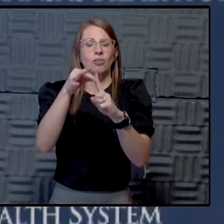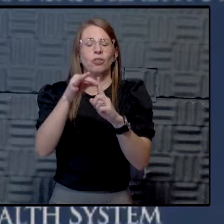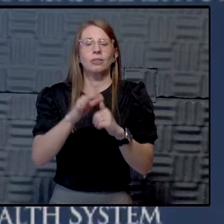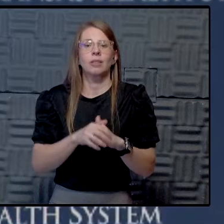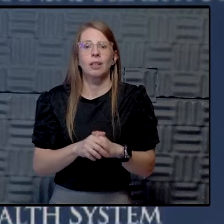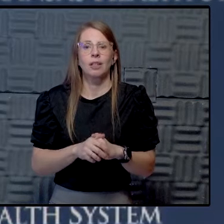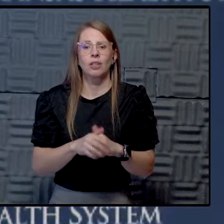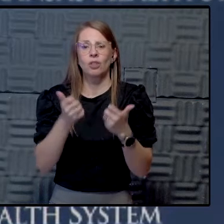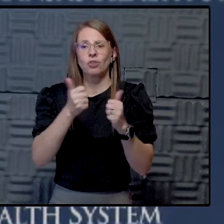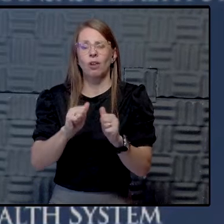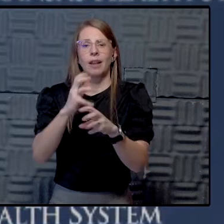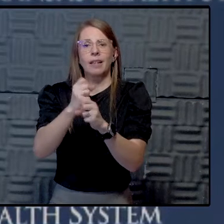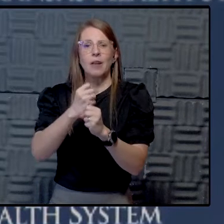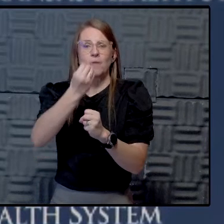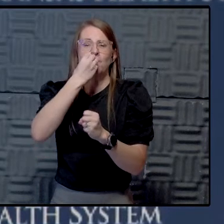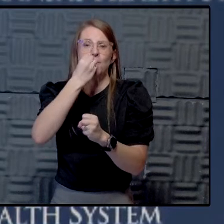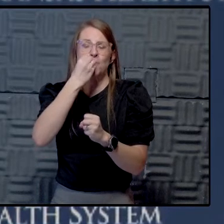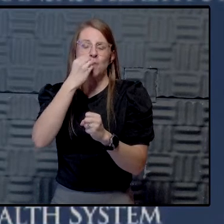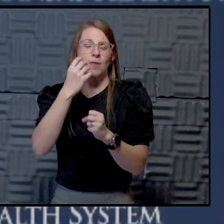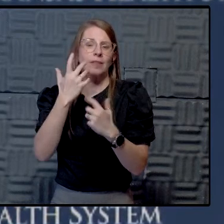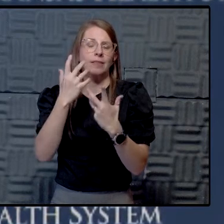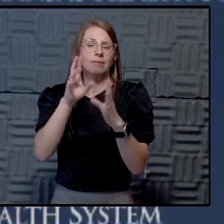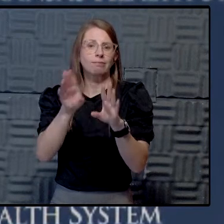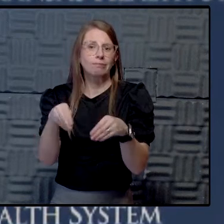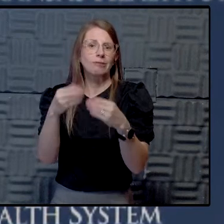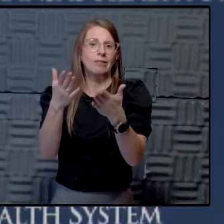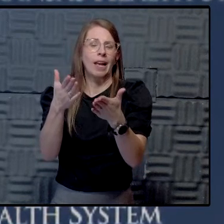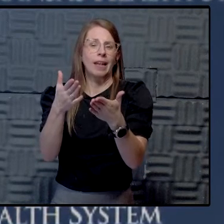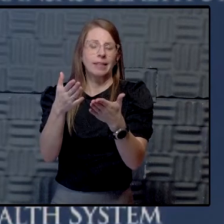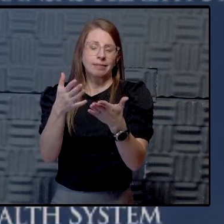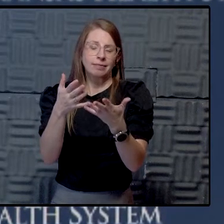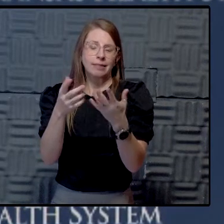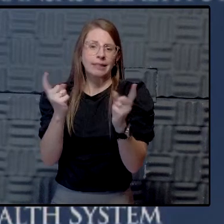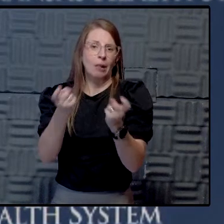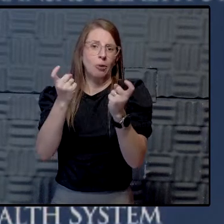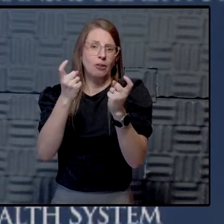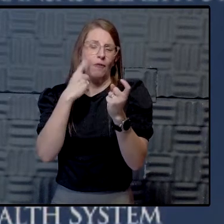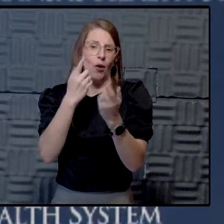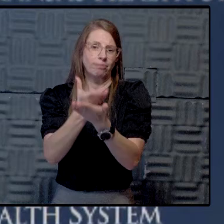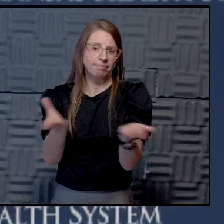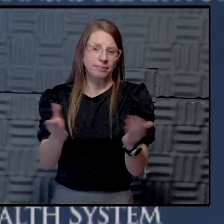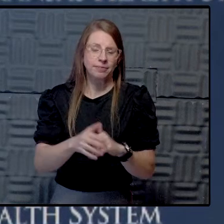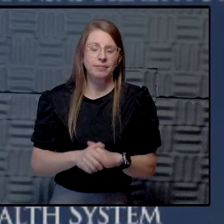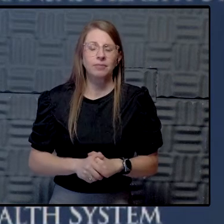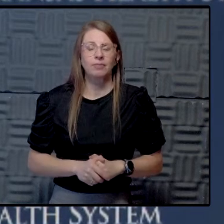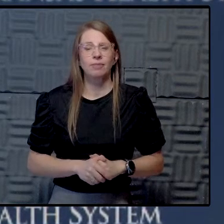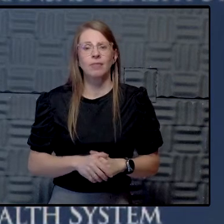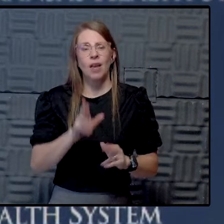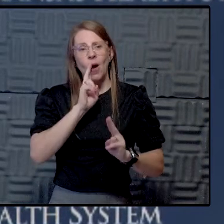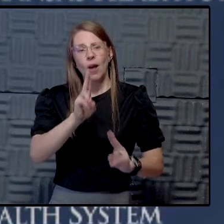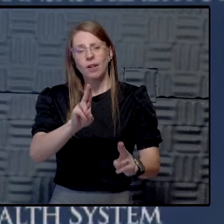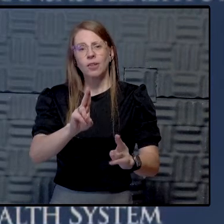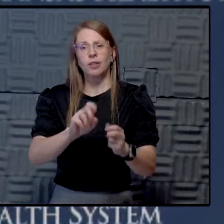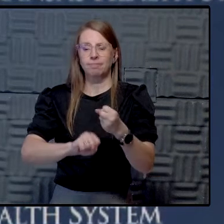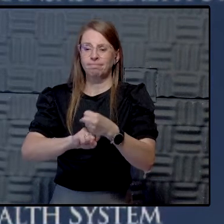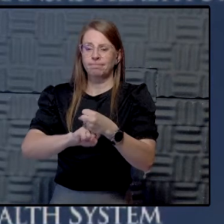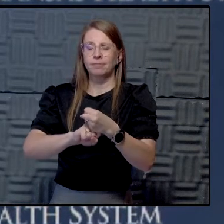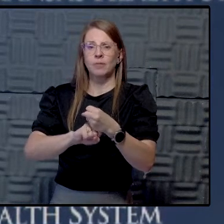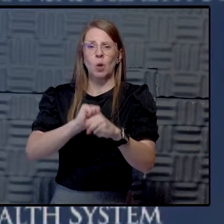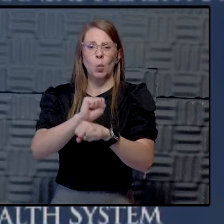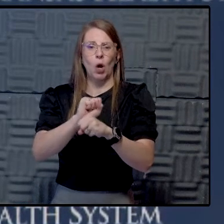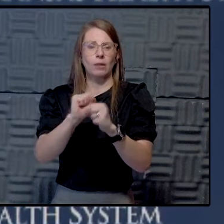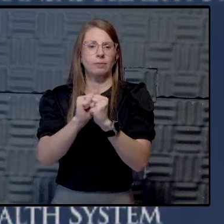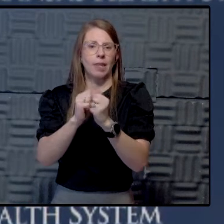at one of the local hospitals that's doing EMS week celebrations. So again, it's an honor and a privilege to serve aside these folks,